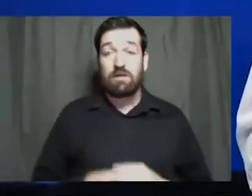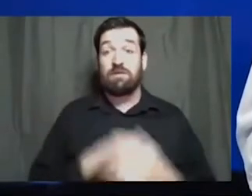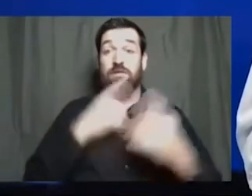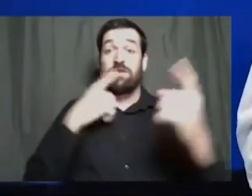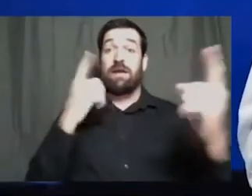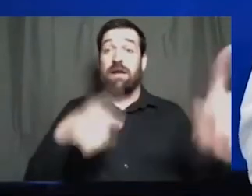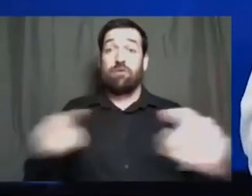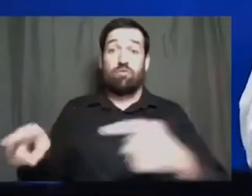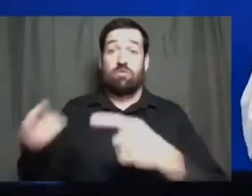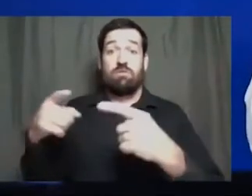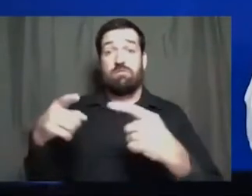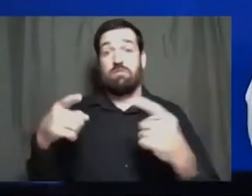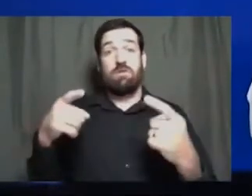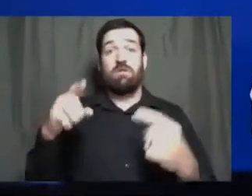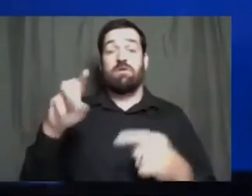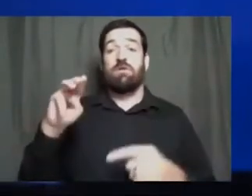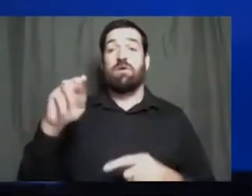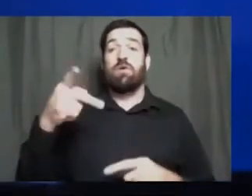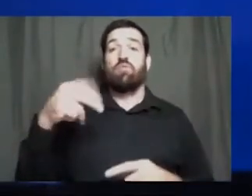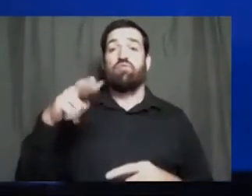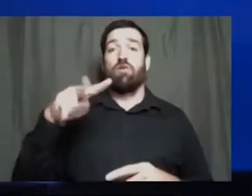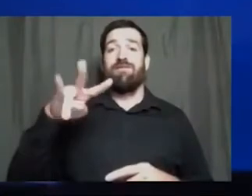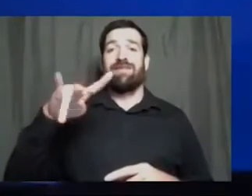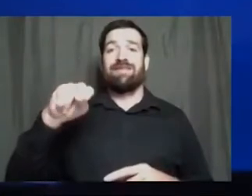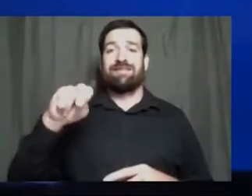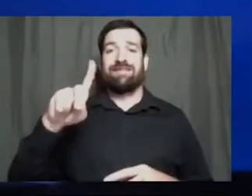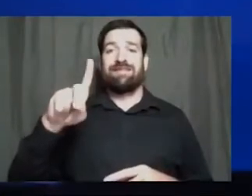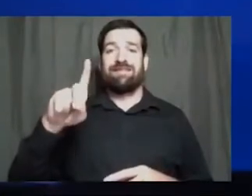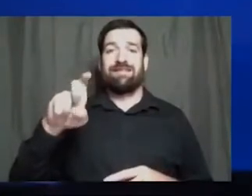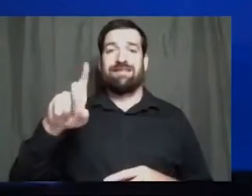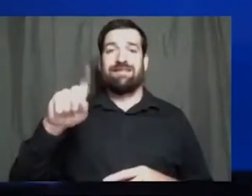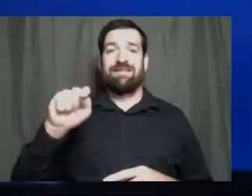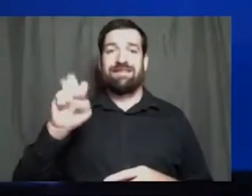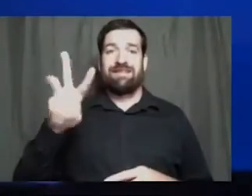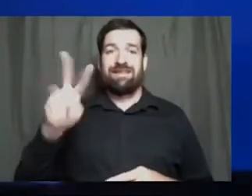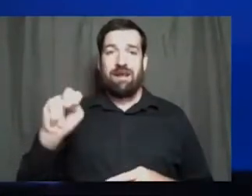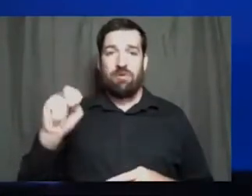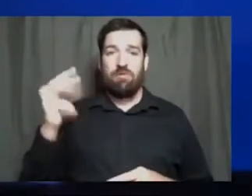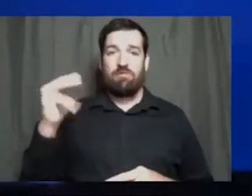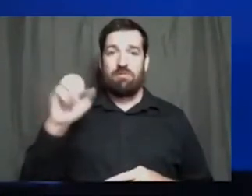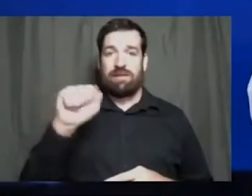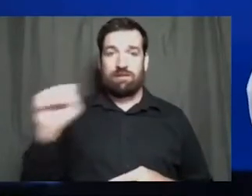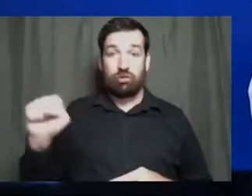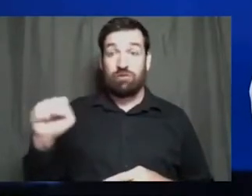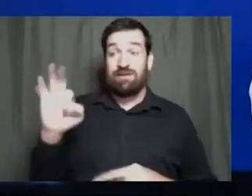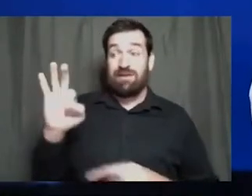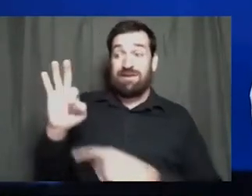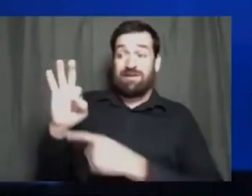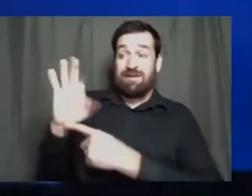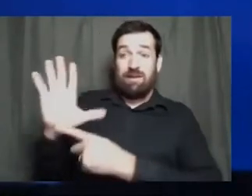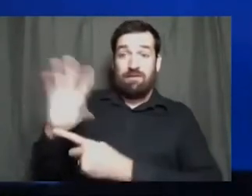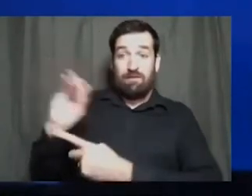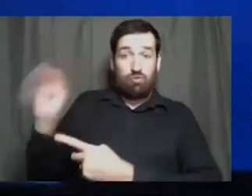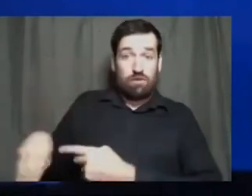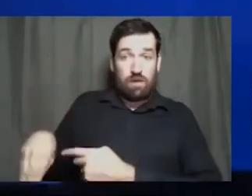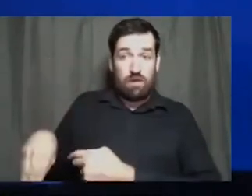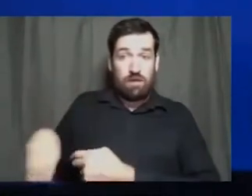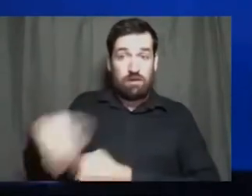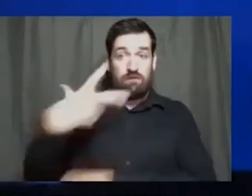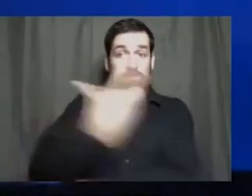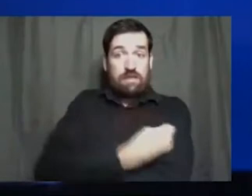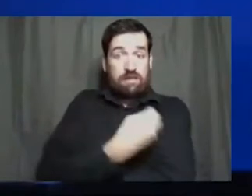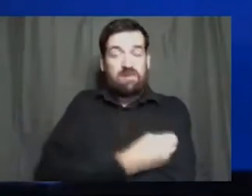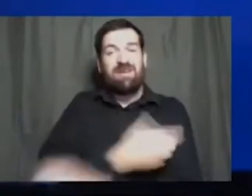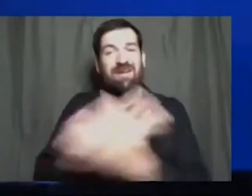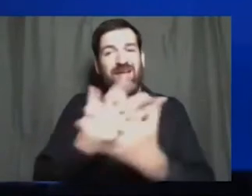Provincetown, Massachusetts. So Provincetown's an interesting community. It was 95% vaccinated. Had a lot of summer tourists come in. It's at the tip of